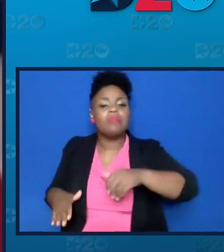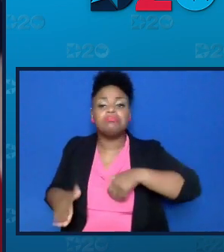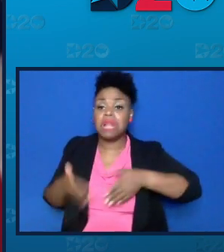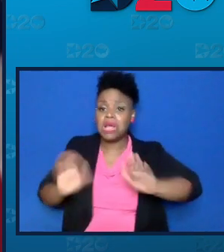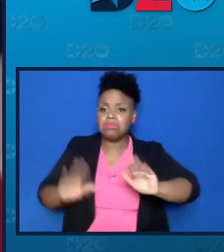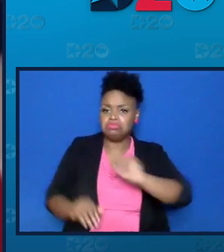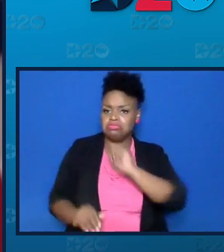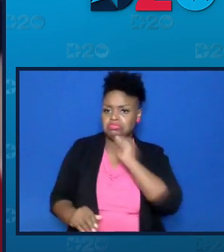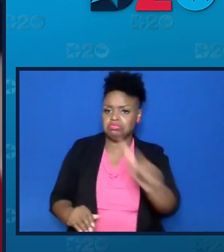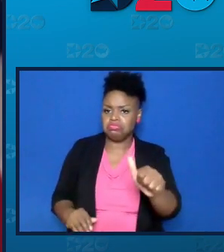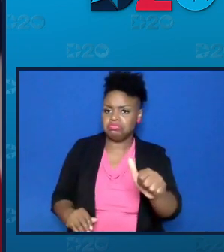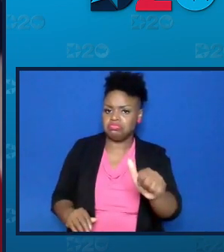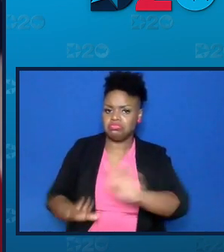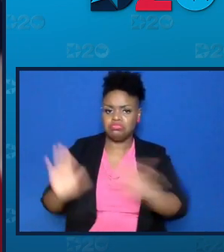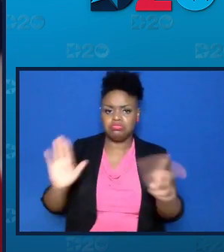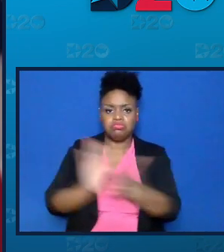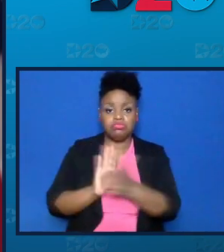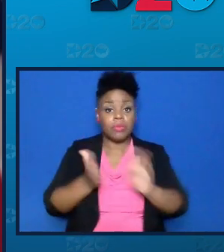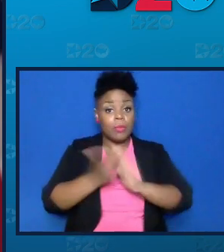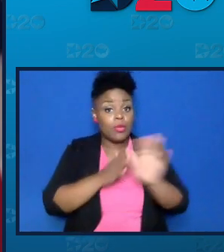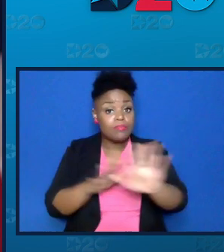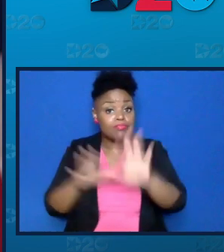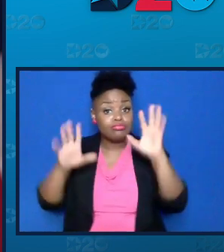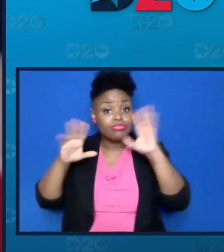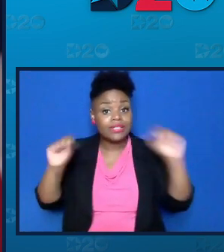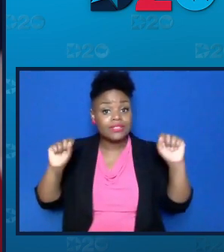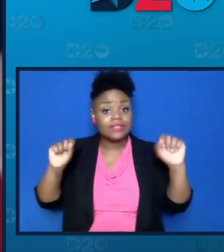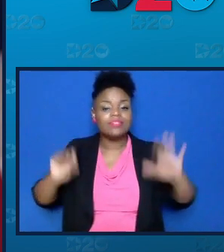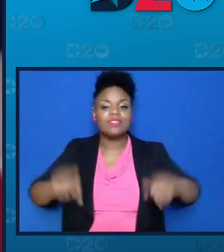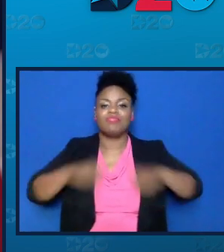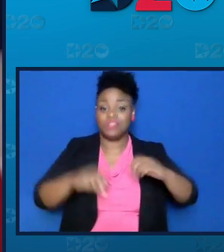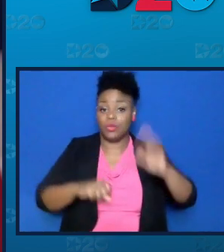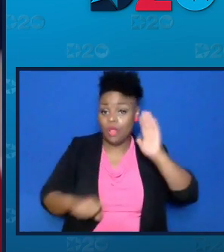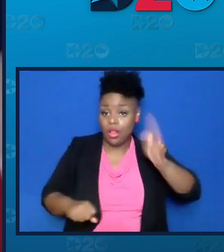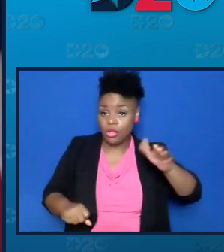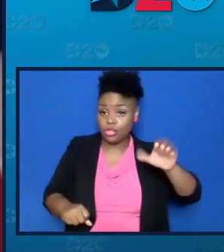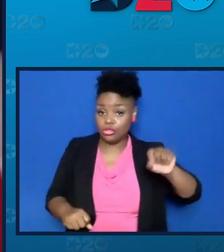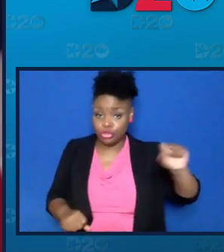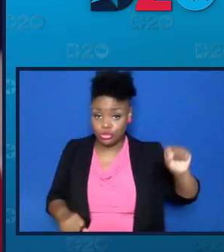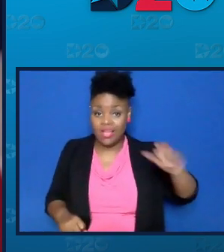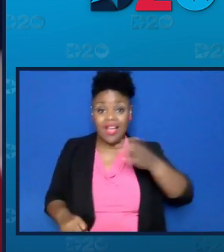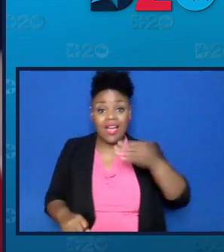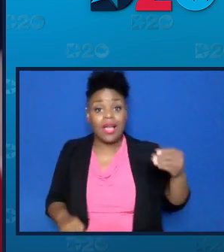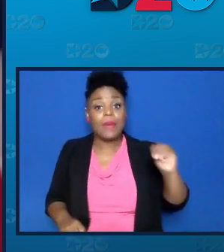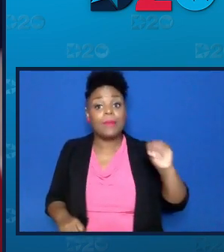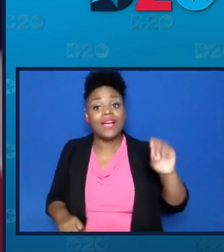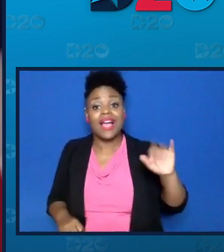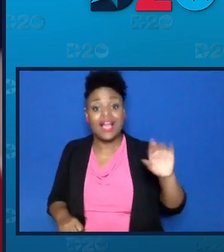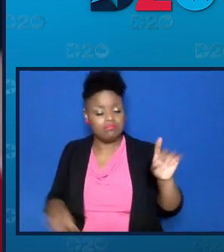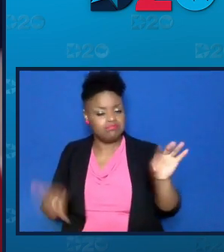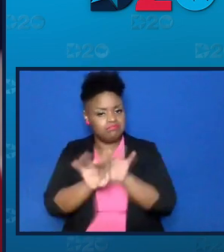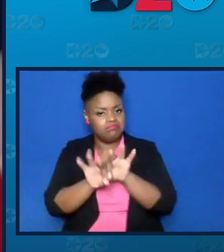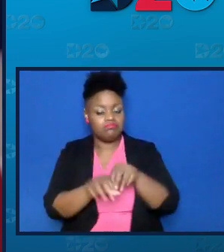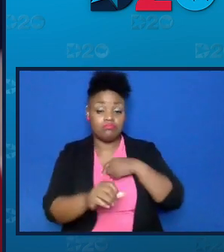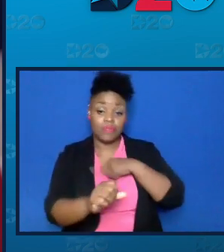If I'm your president, we're going to protect Social Security and Medicare. You have my word.